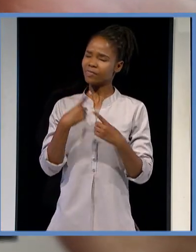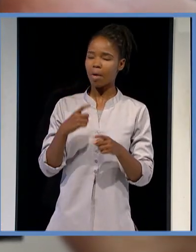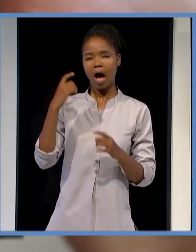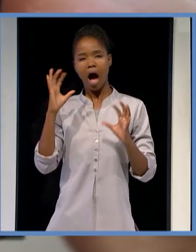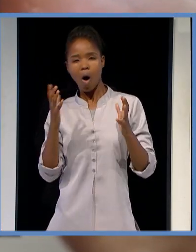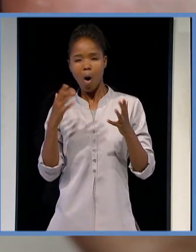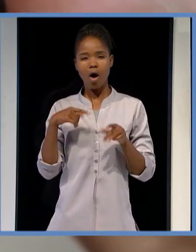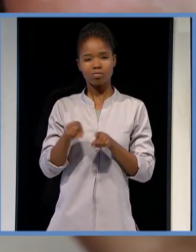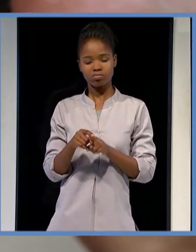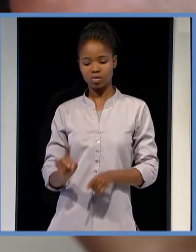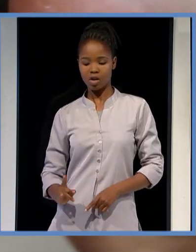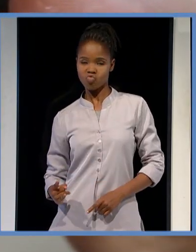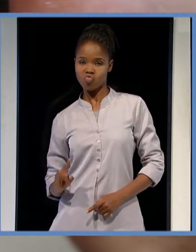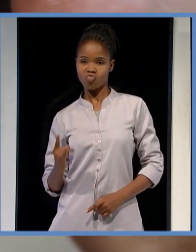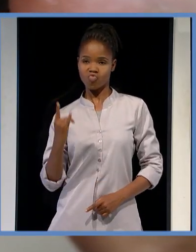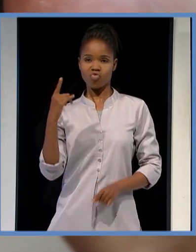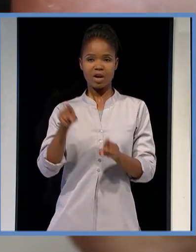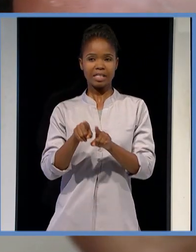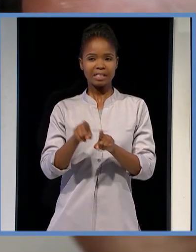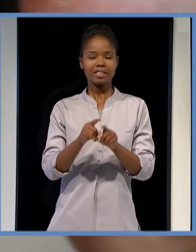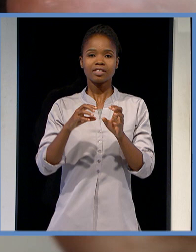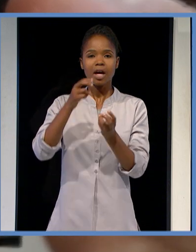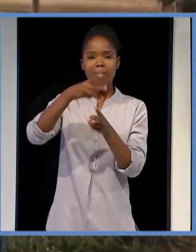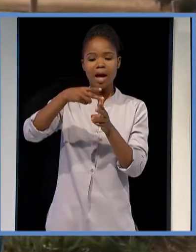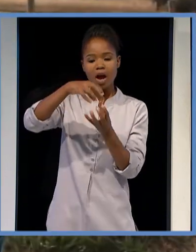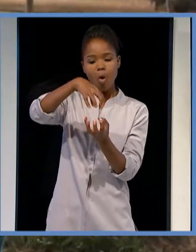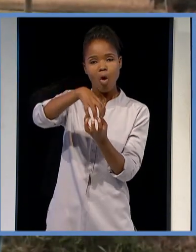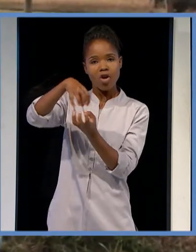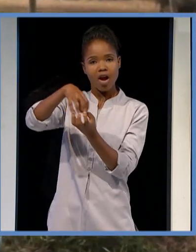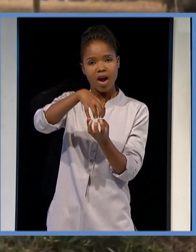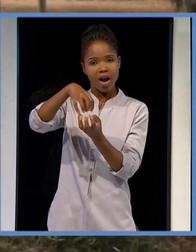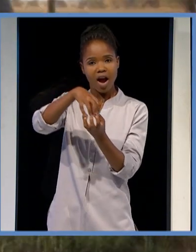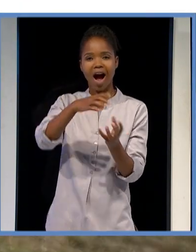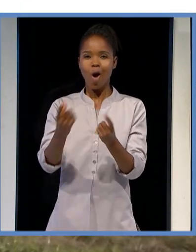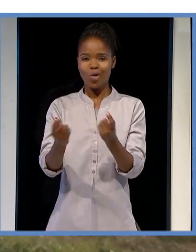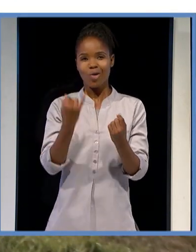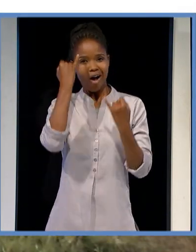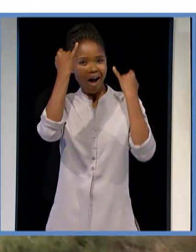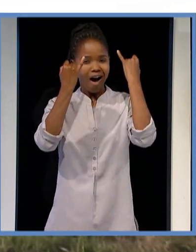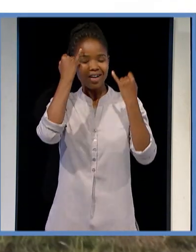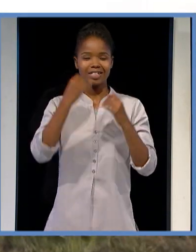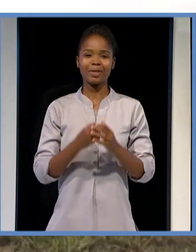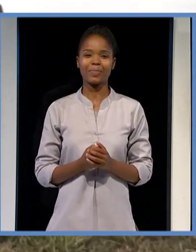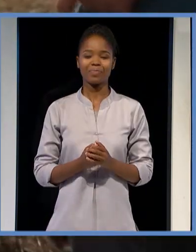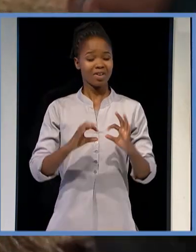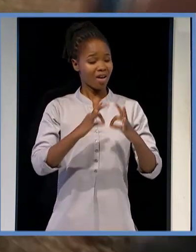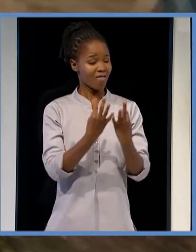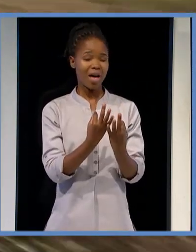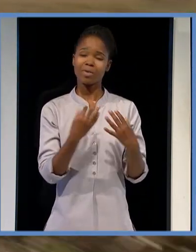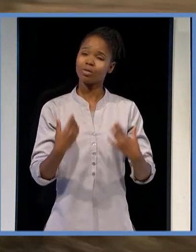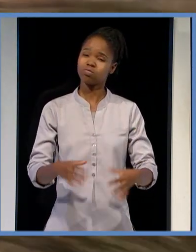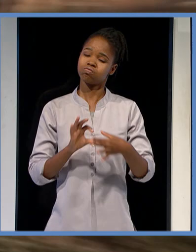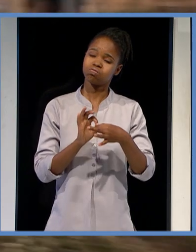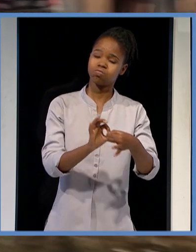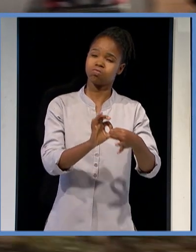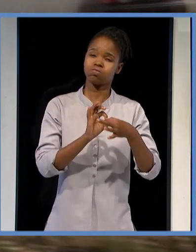dipping eggs for Easter. Put your arm over my neck. There you go. Being a family guy is important for me. I really